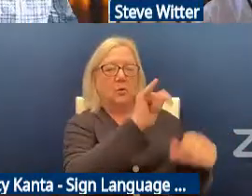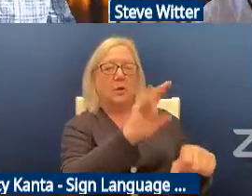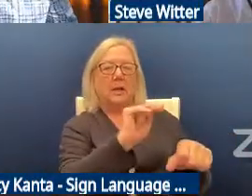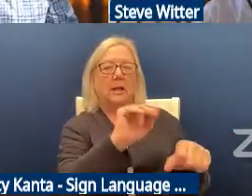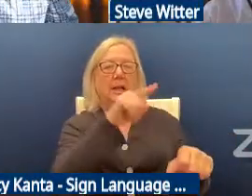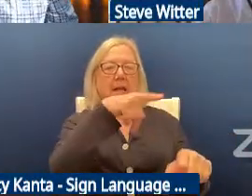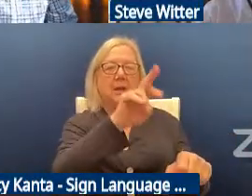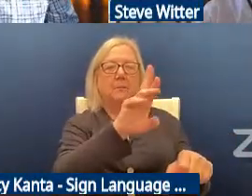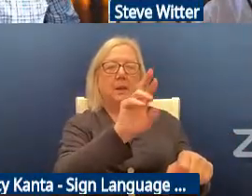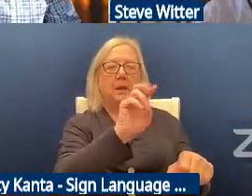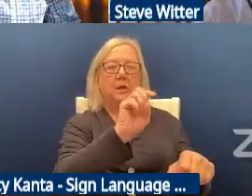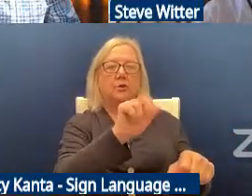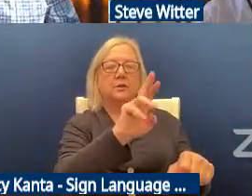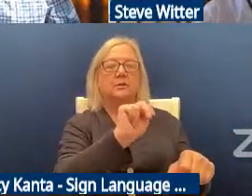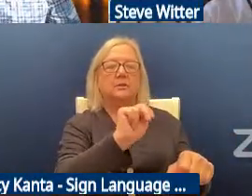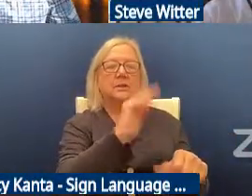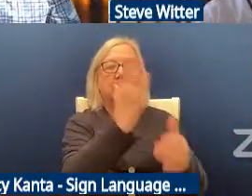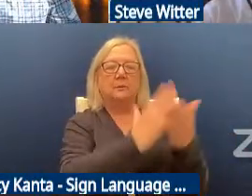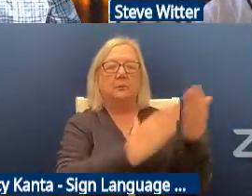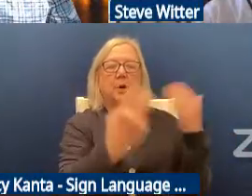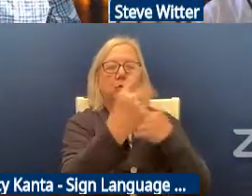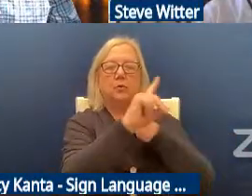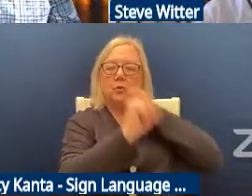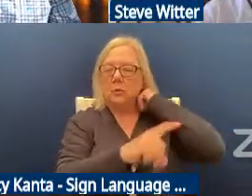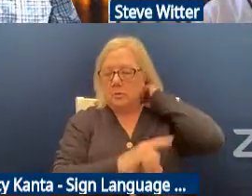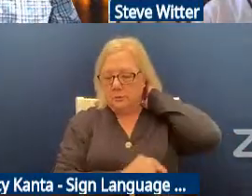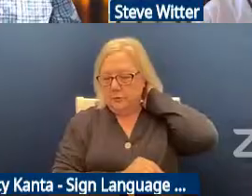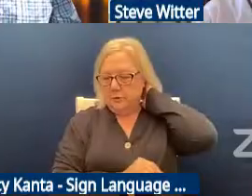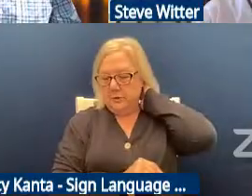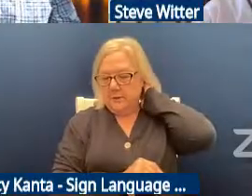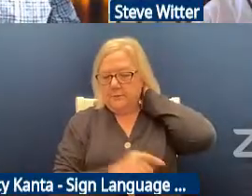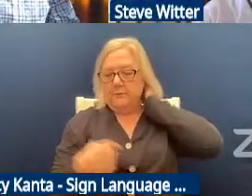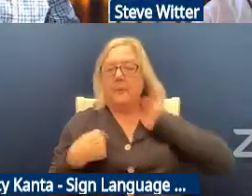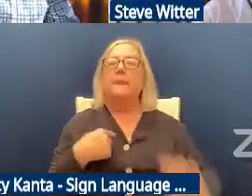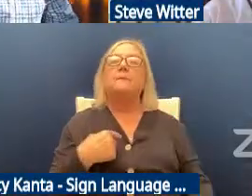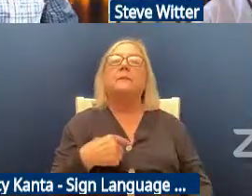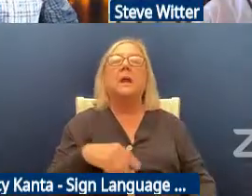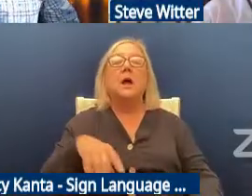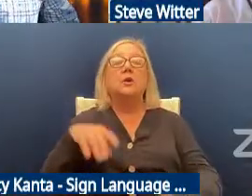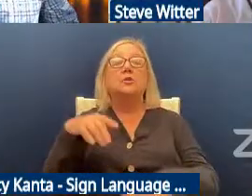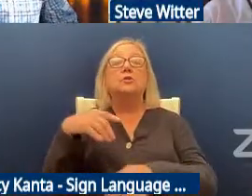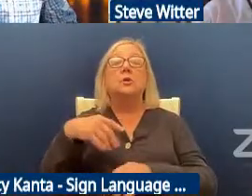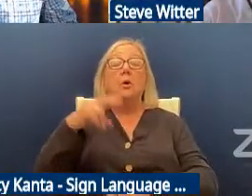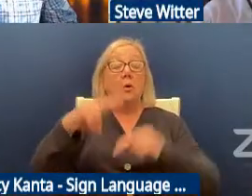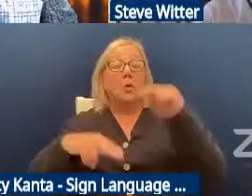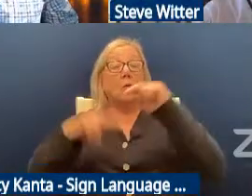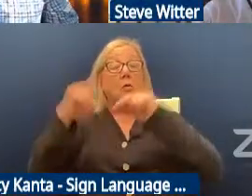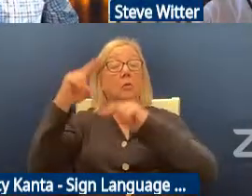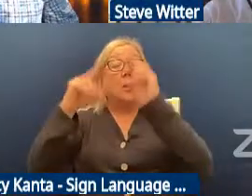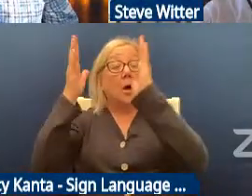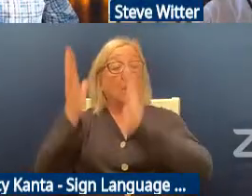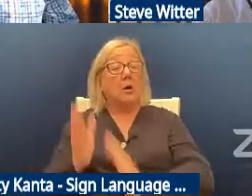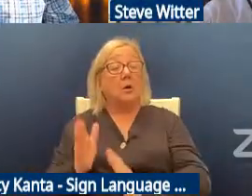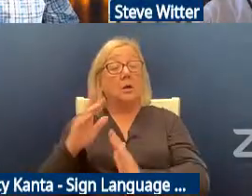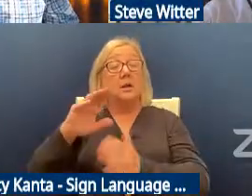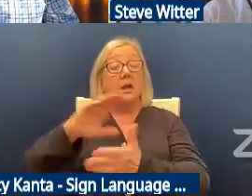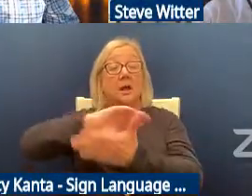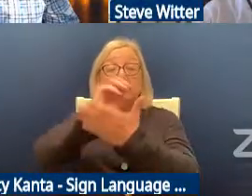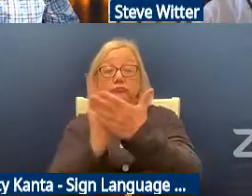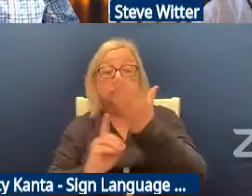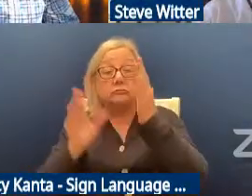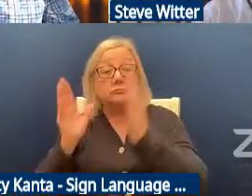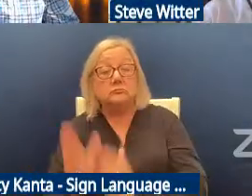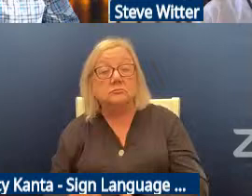part 2 question. So we got to sit and listen to the architects for, I think, an